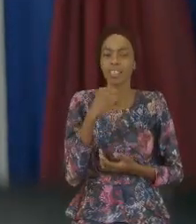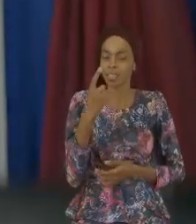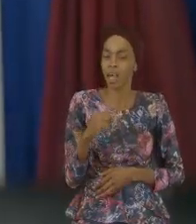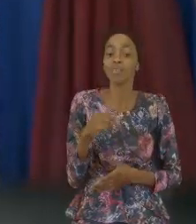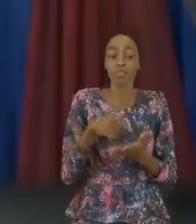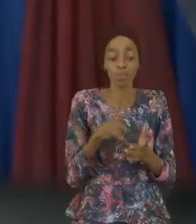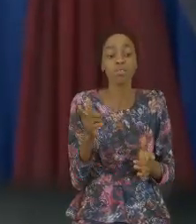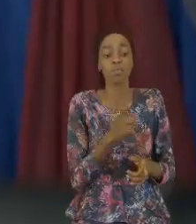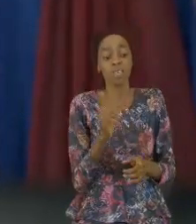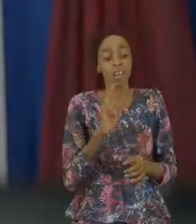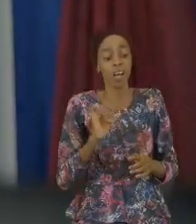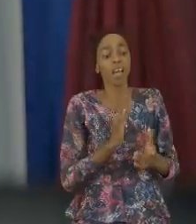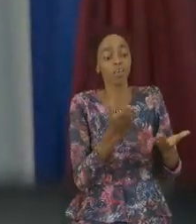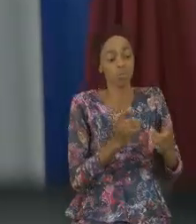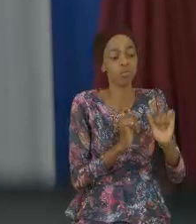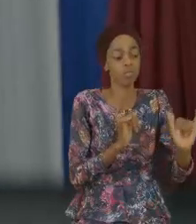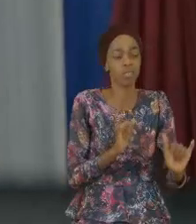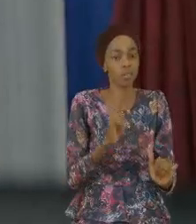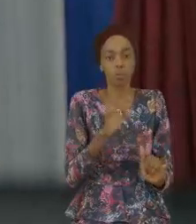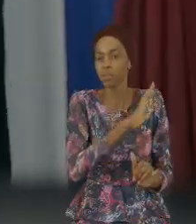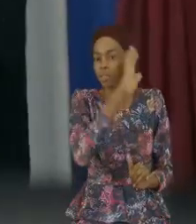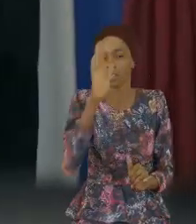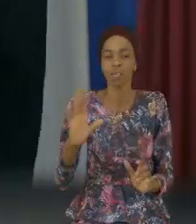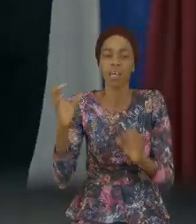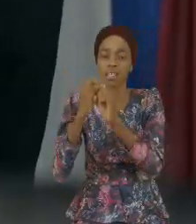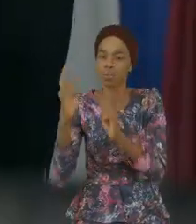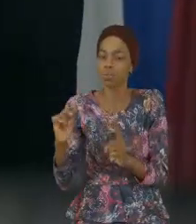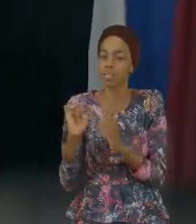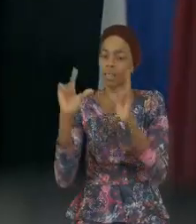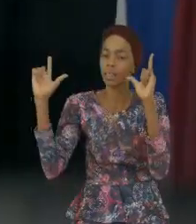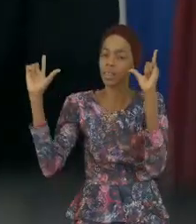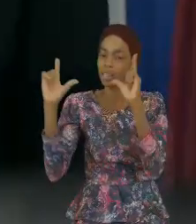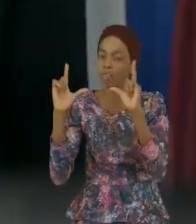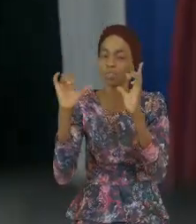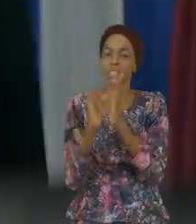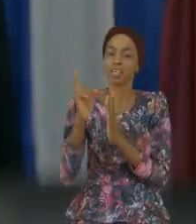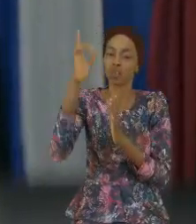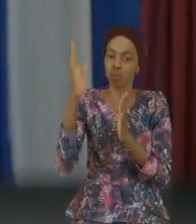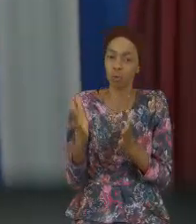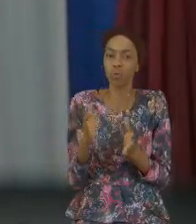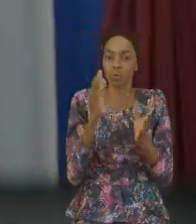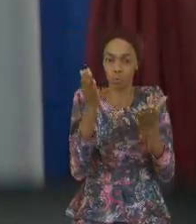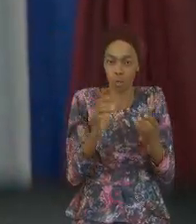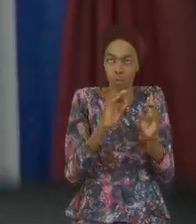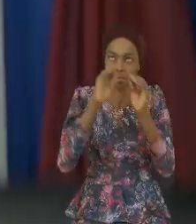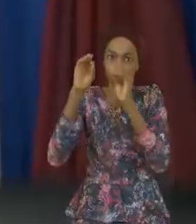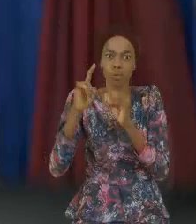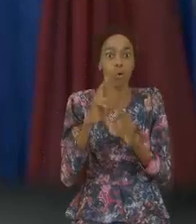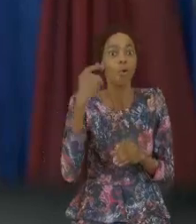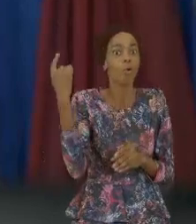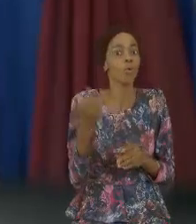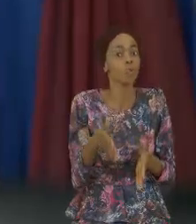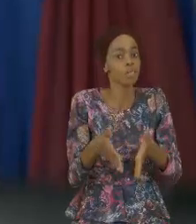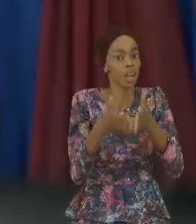to remain. You'll never get to that point where the Lord has formed you. Always ask the question,